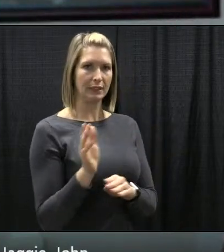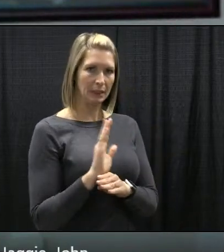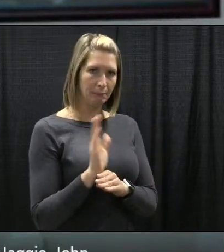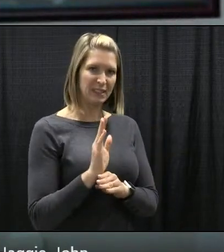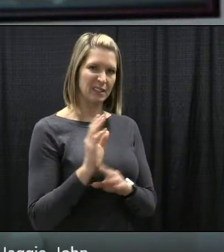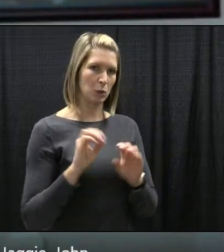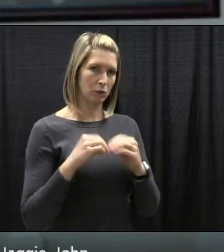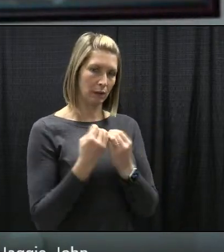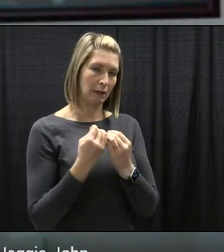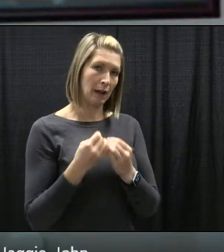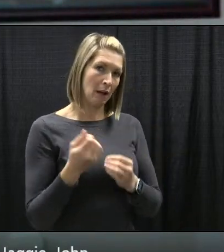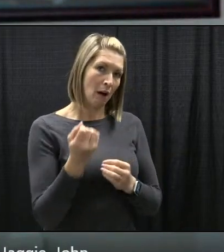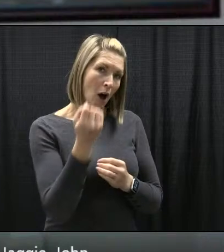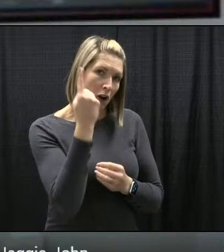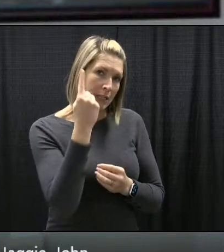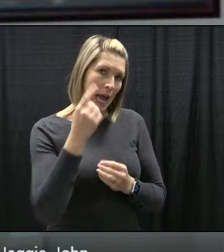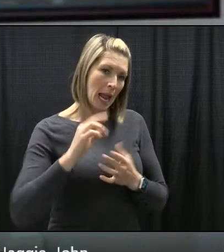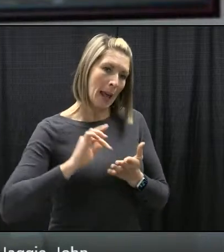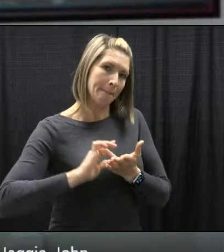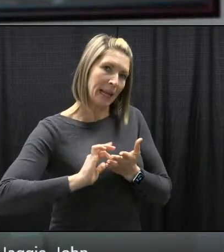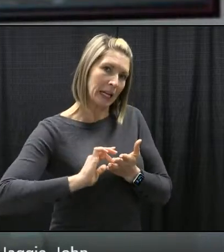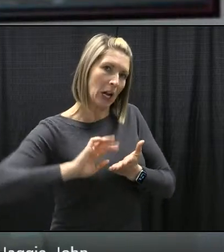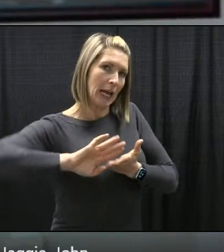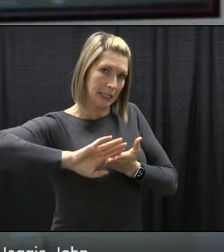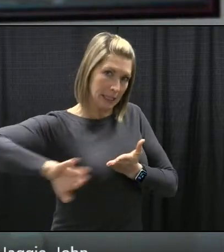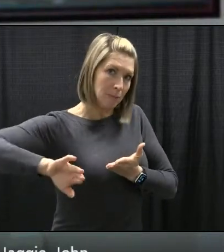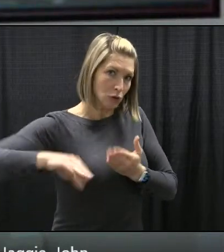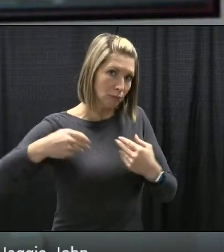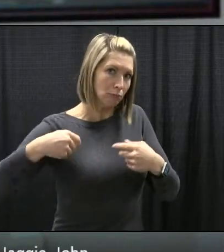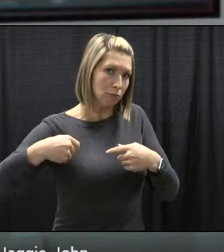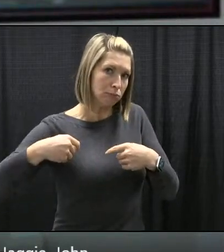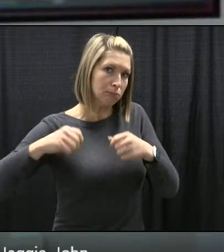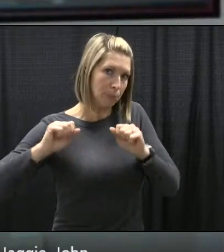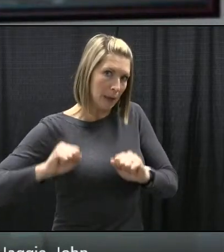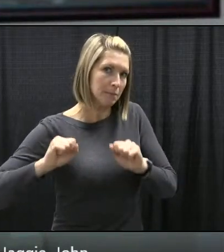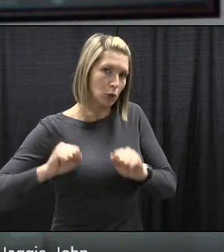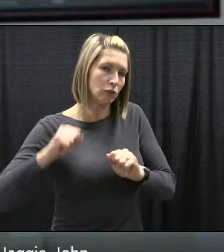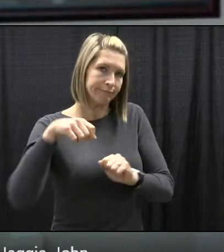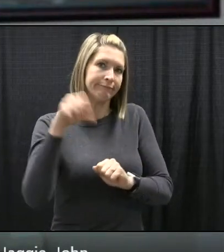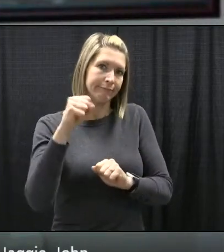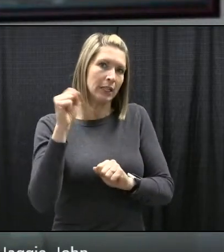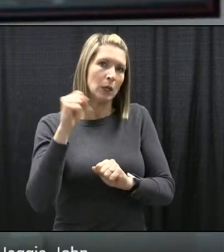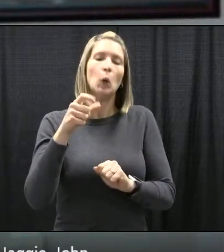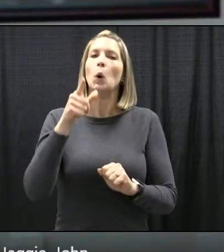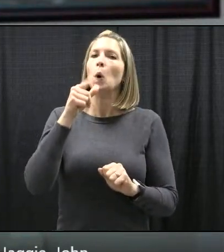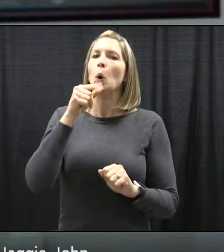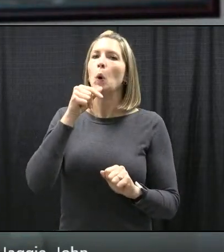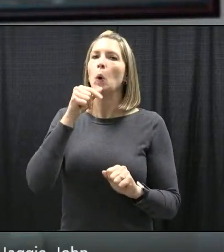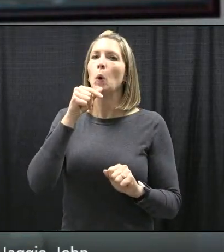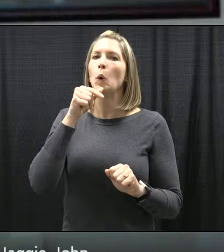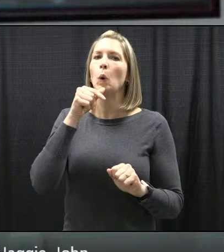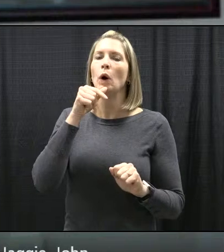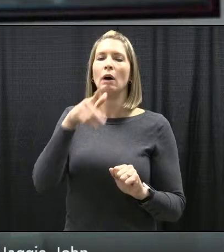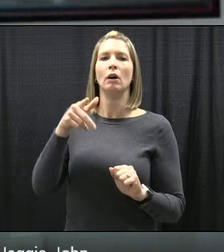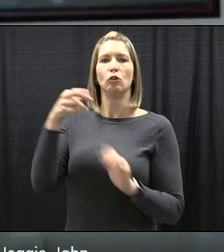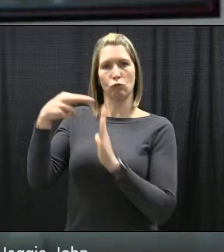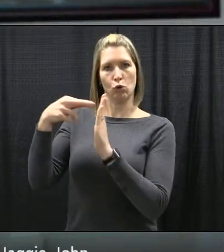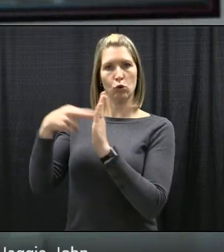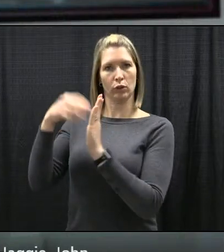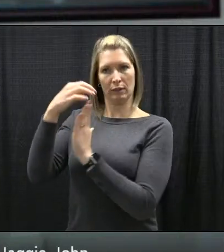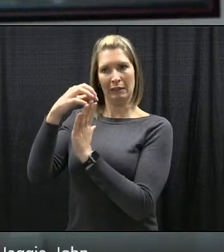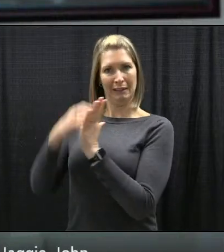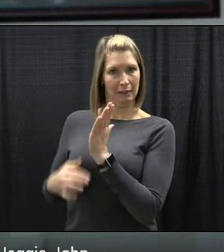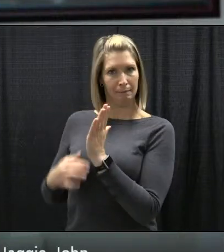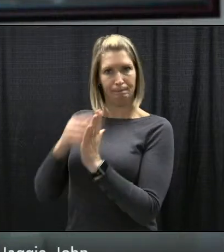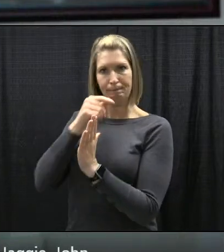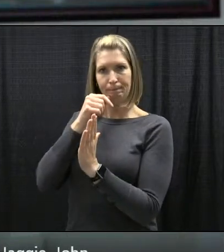Medical exemptions are available. The College of Physicians and Surgeons in this province lays out those,